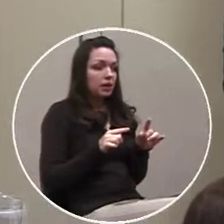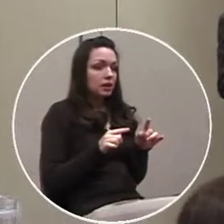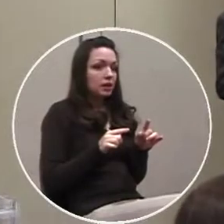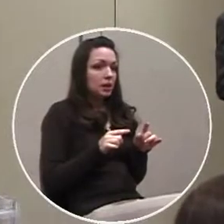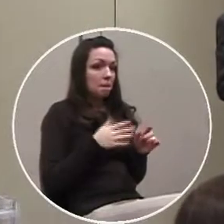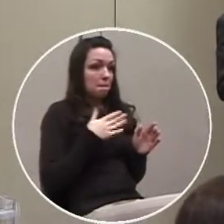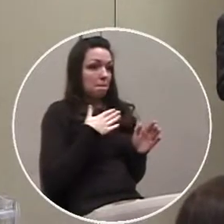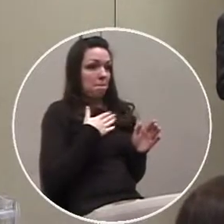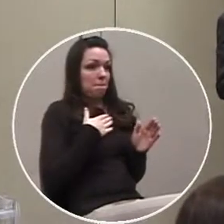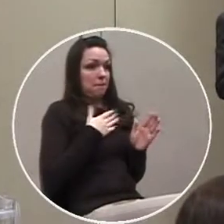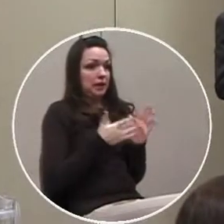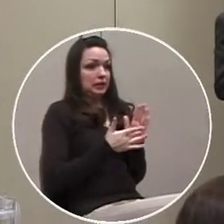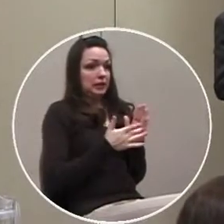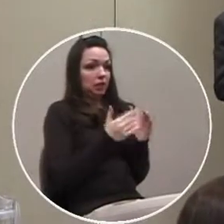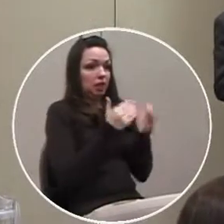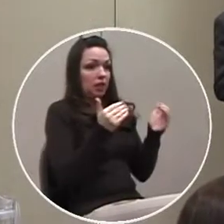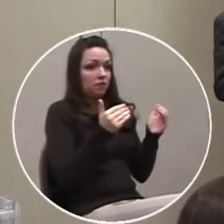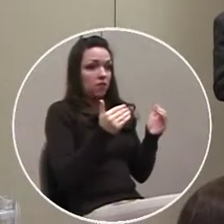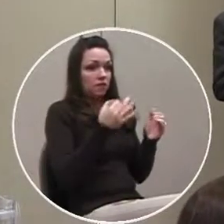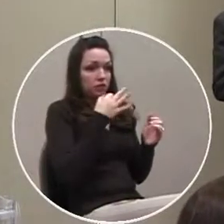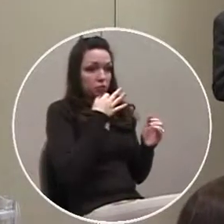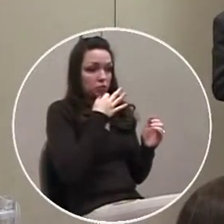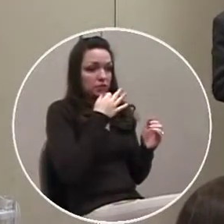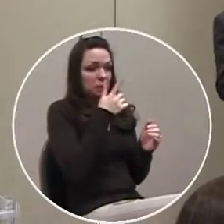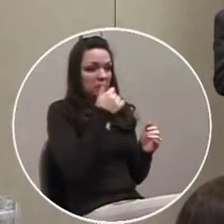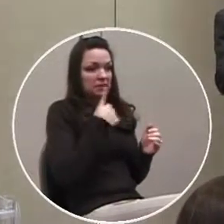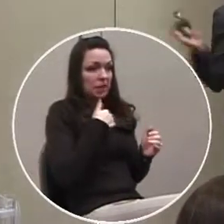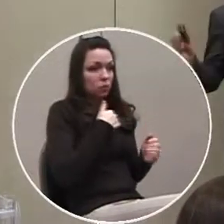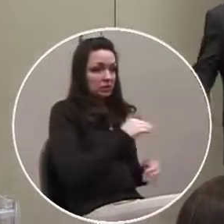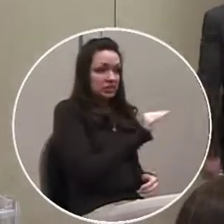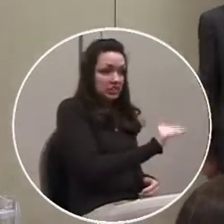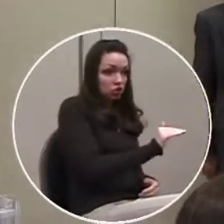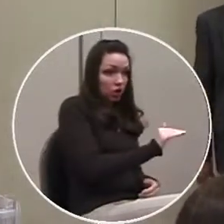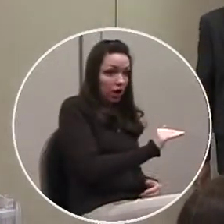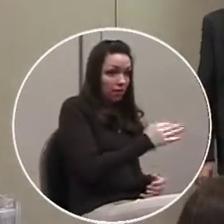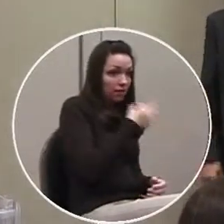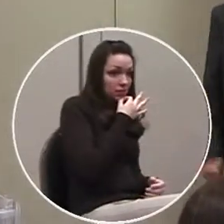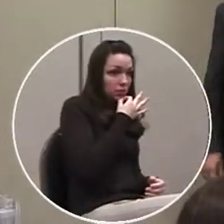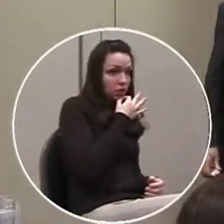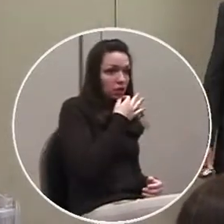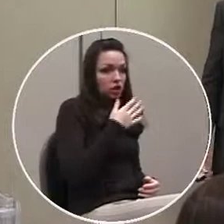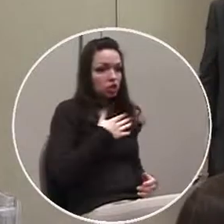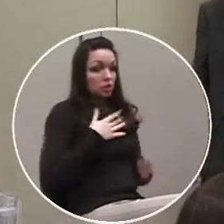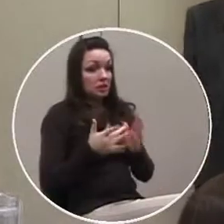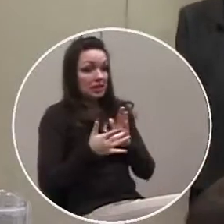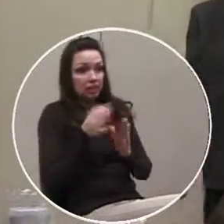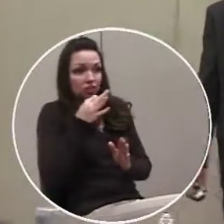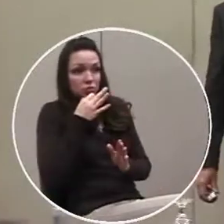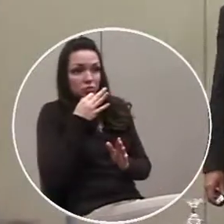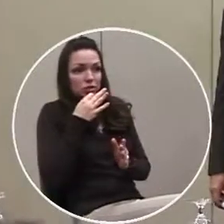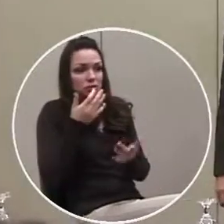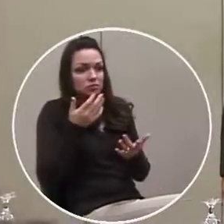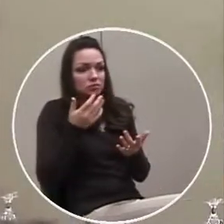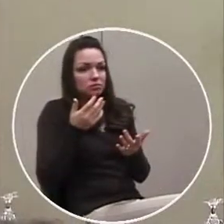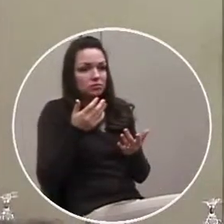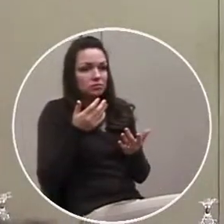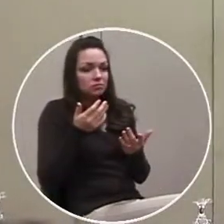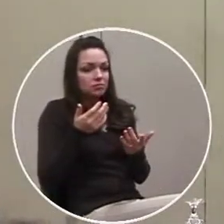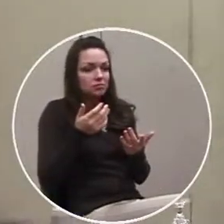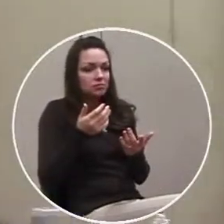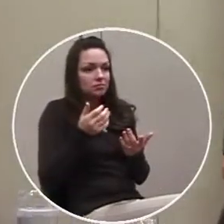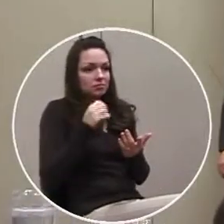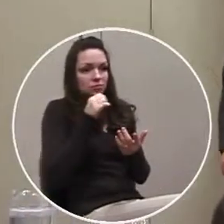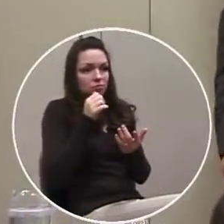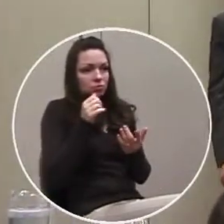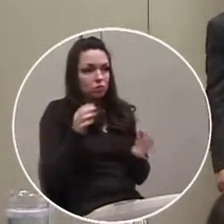of expertise, because I was the student or child expert in that case, was irrelevant. It was very hard for me to think clearly about what I needed